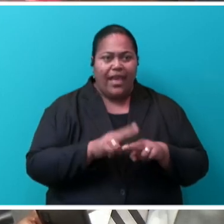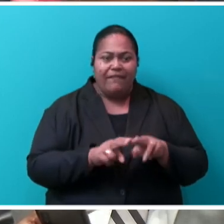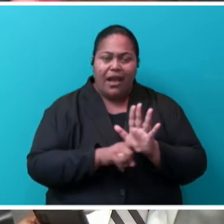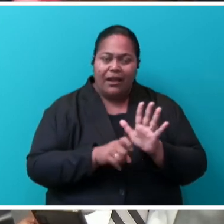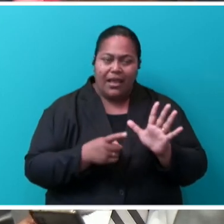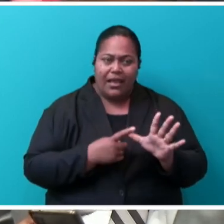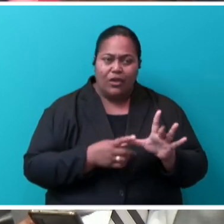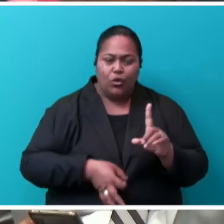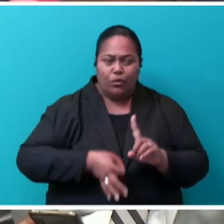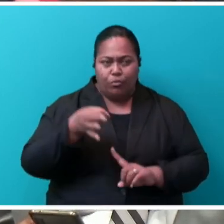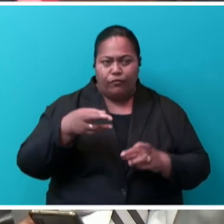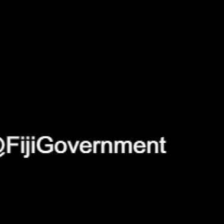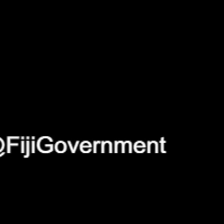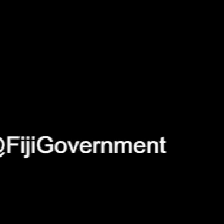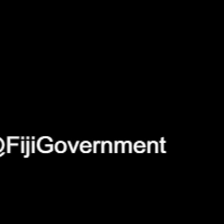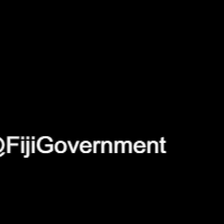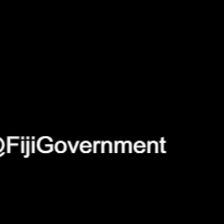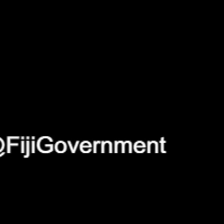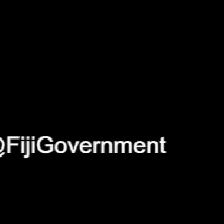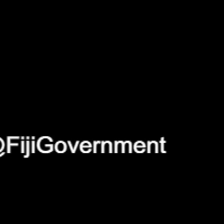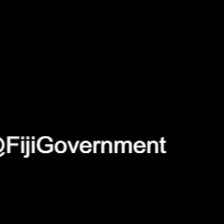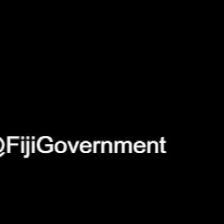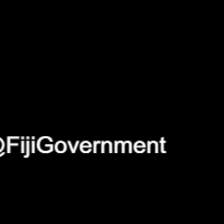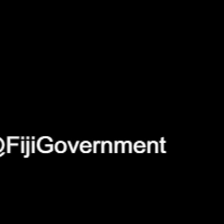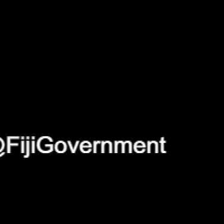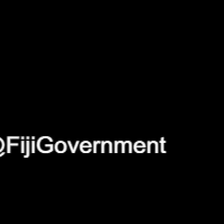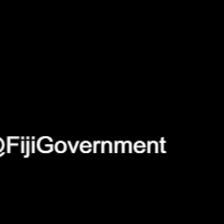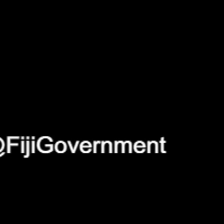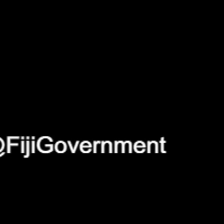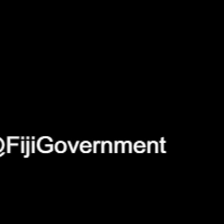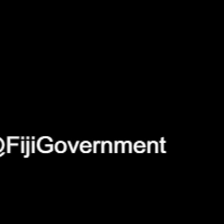upgrade of that road. Thank you, sir. Thank you, Honourable Minister. There are any